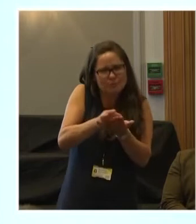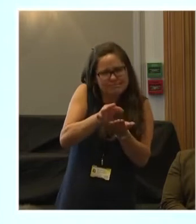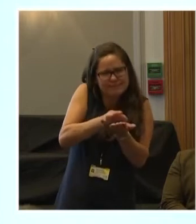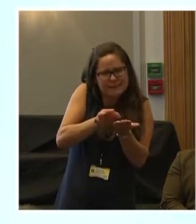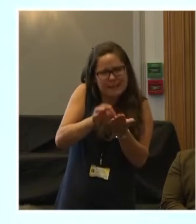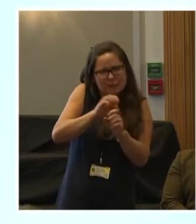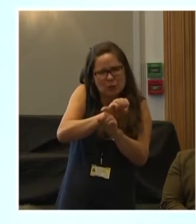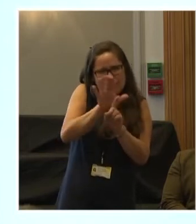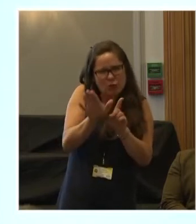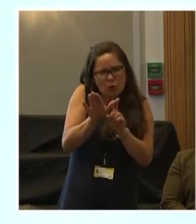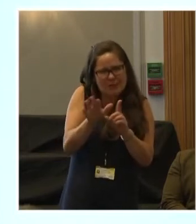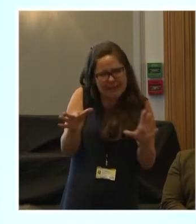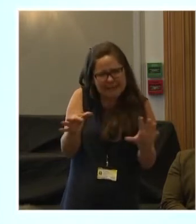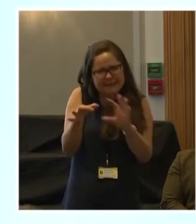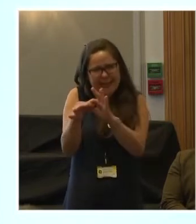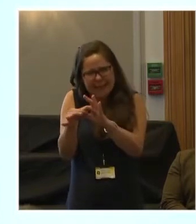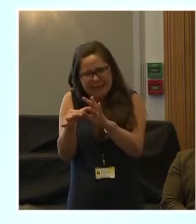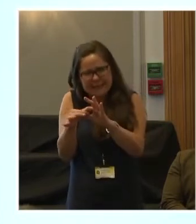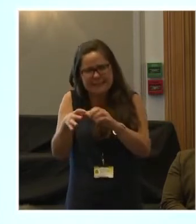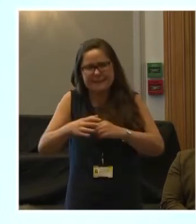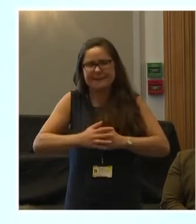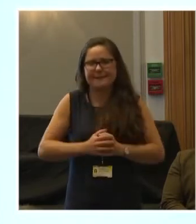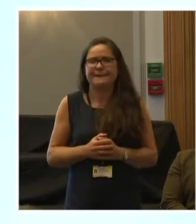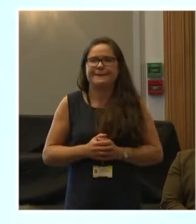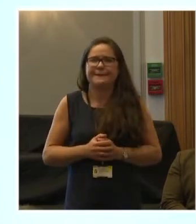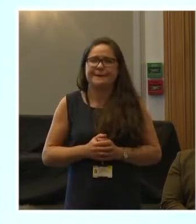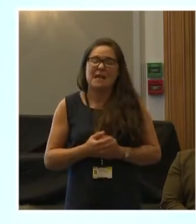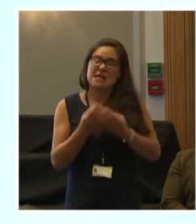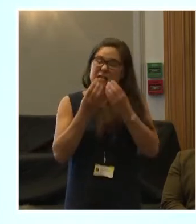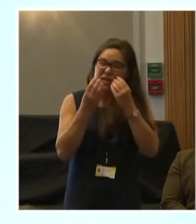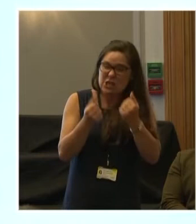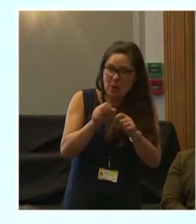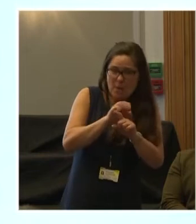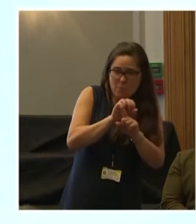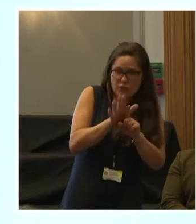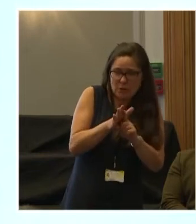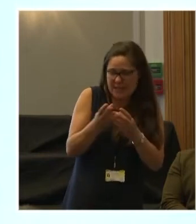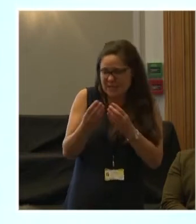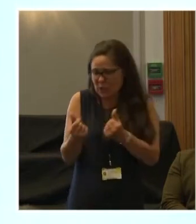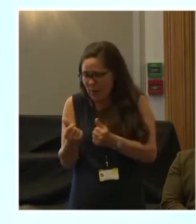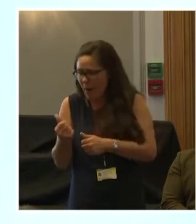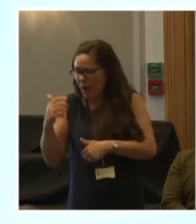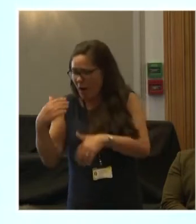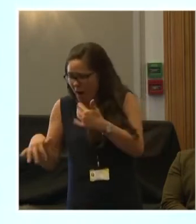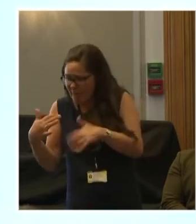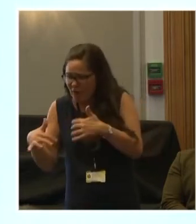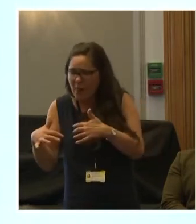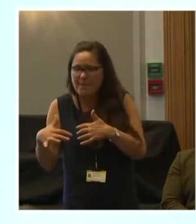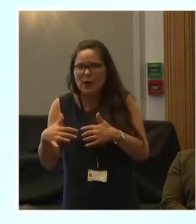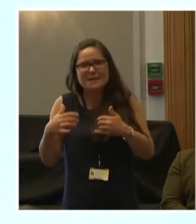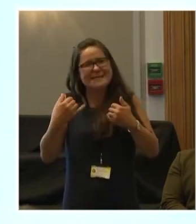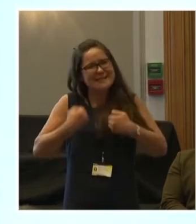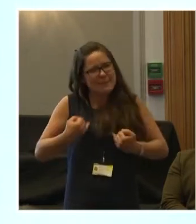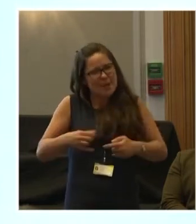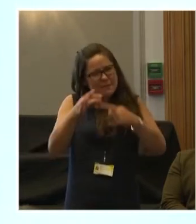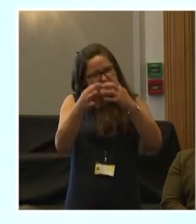mutations produce a mixture of harmful and normal proteins, and so tend to avoid symptoms until much later. In some people